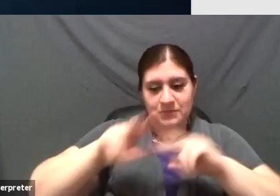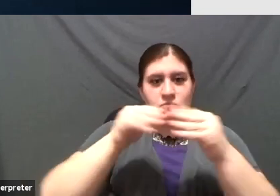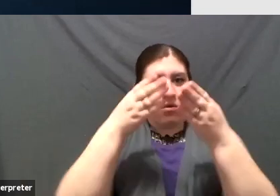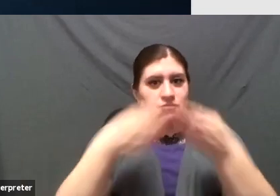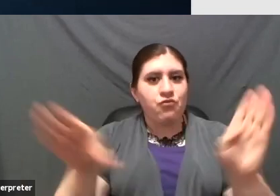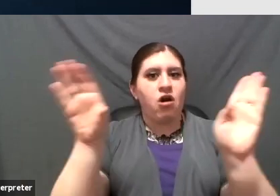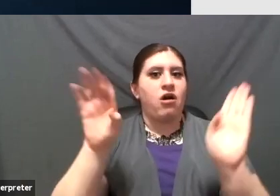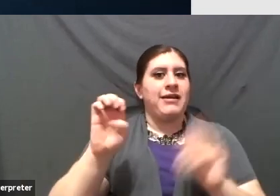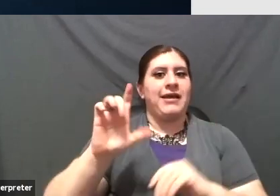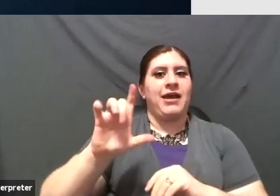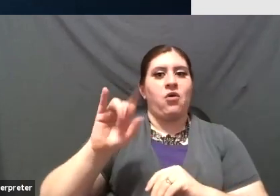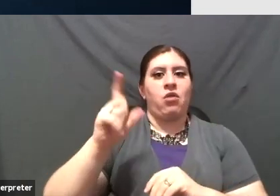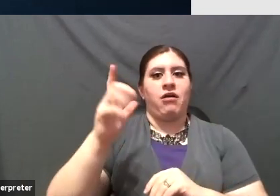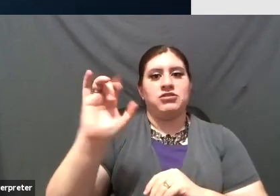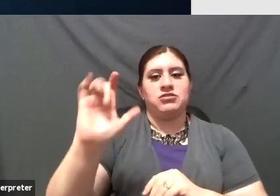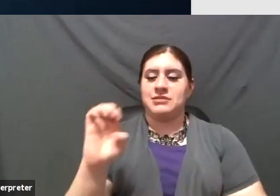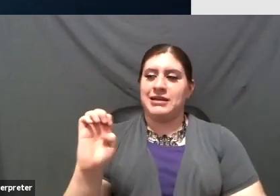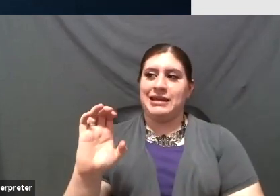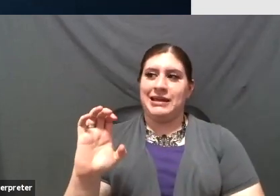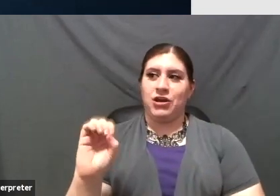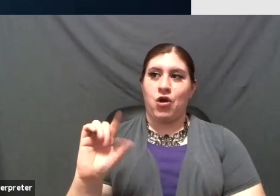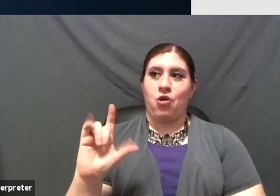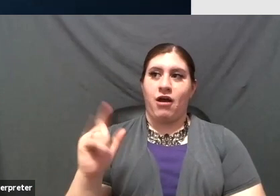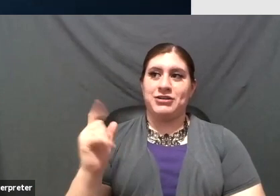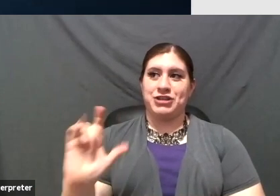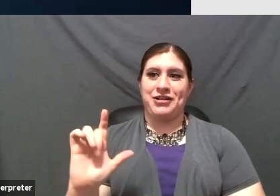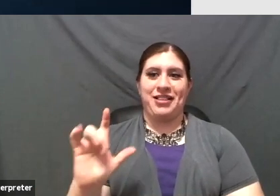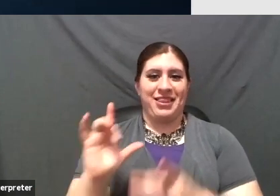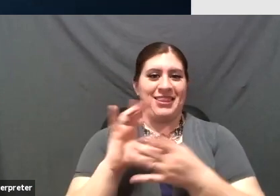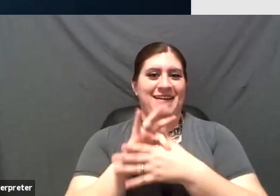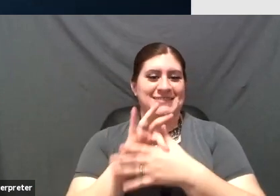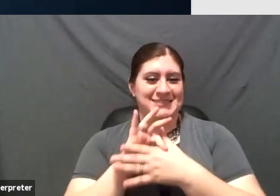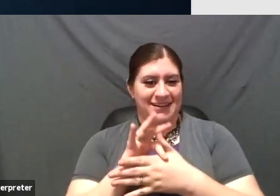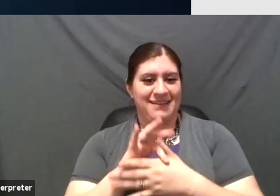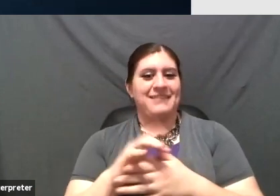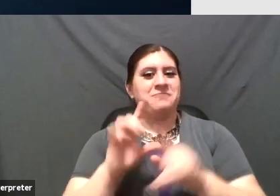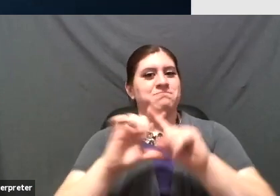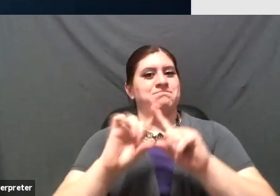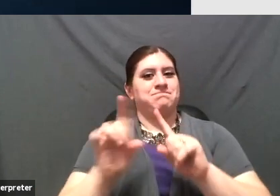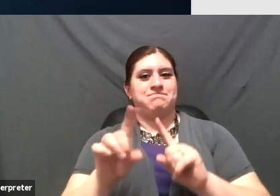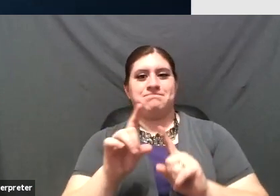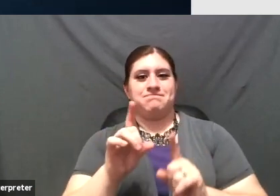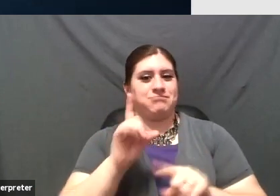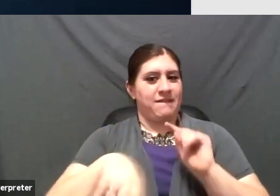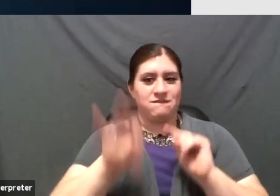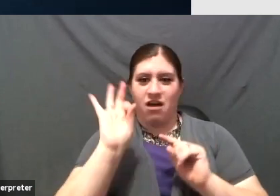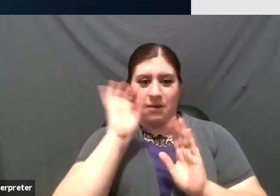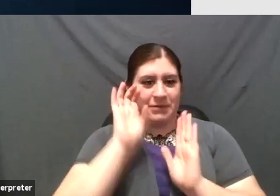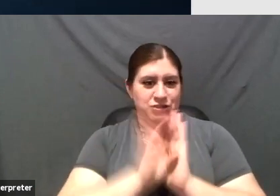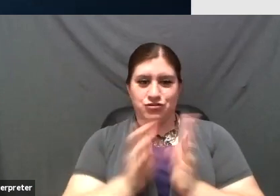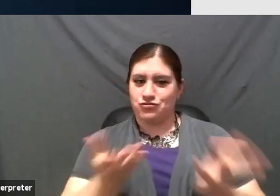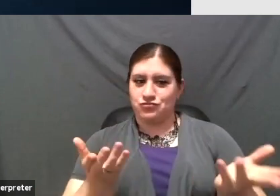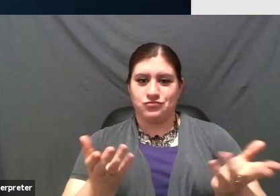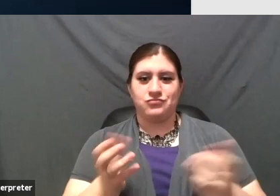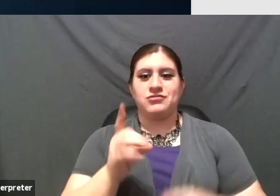ecological context. A couple of faculty members I could not get images for.